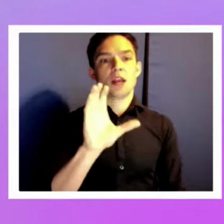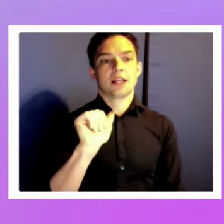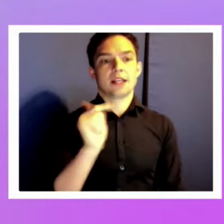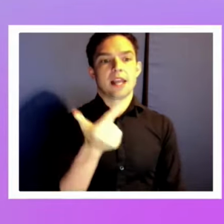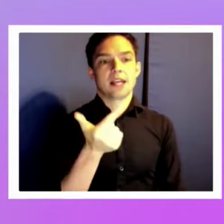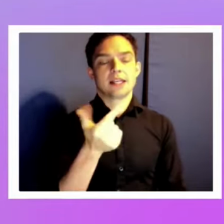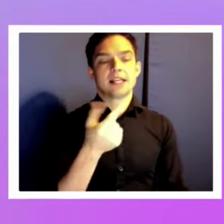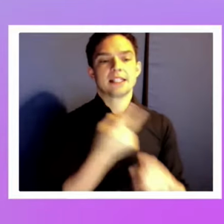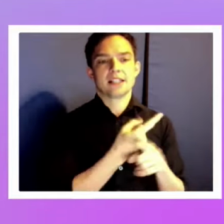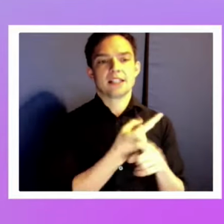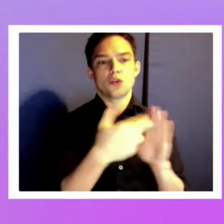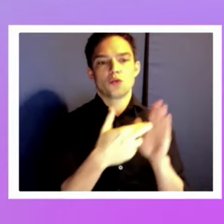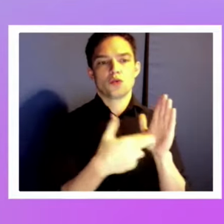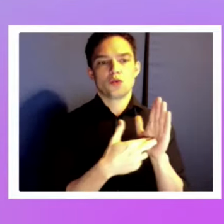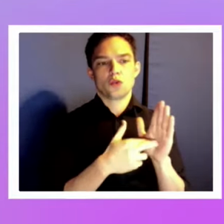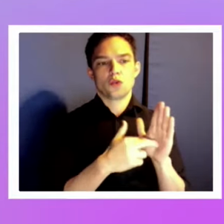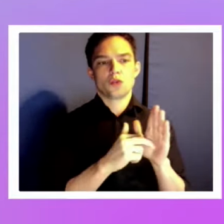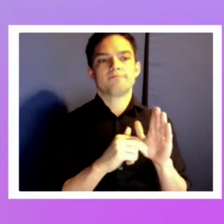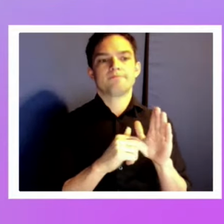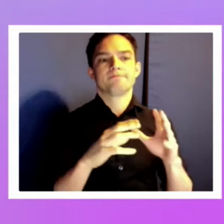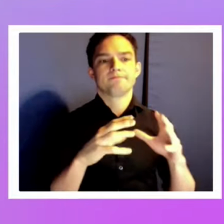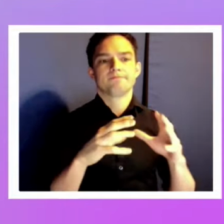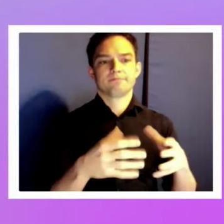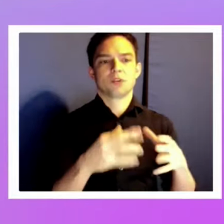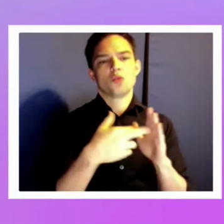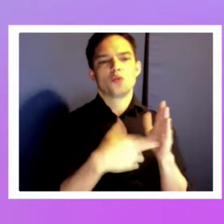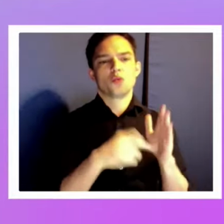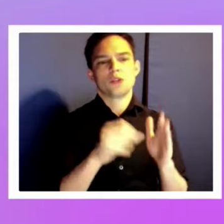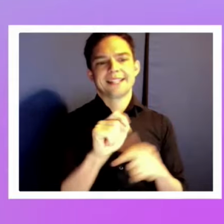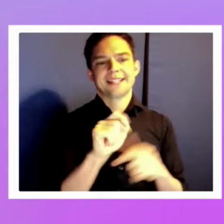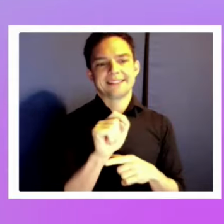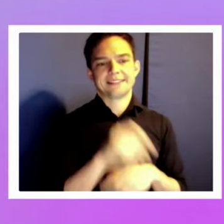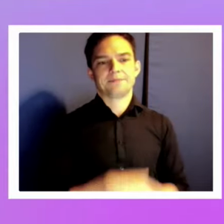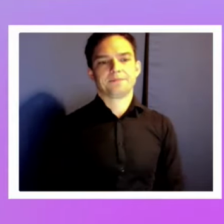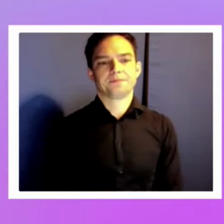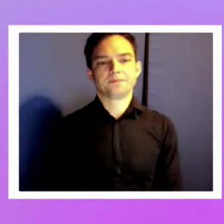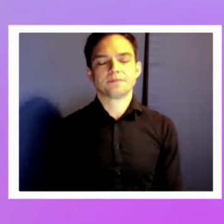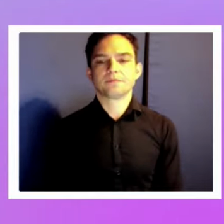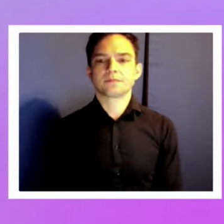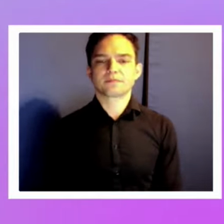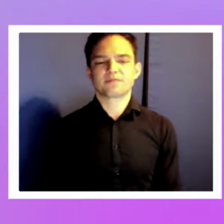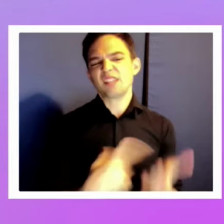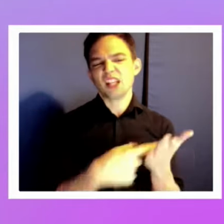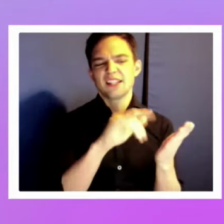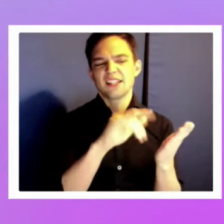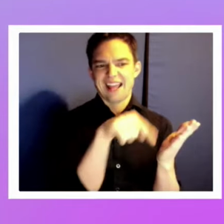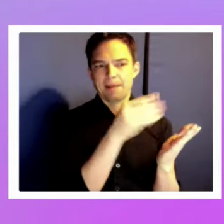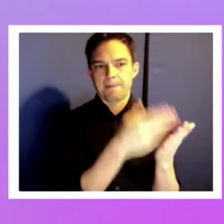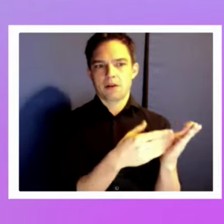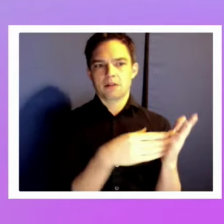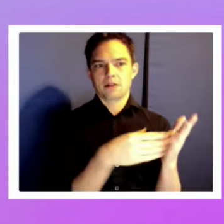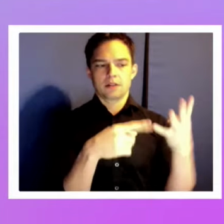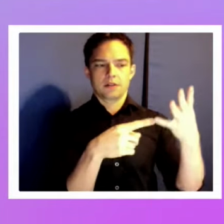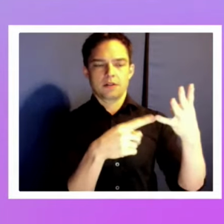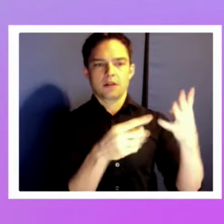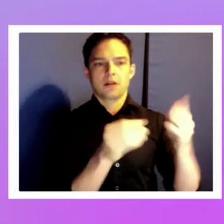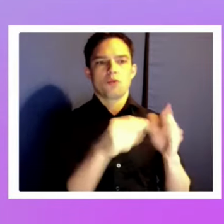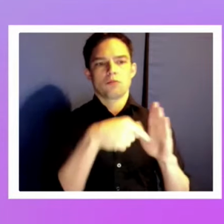rules. This is the WCAG rule set. I'll get to that in a little bit more detail